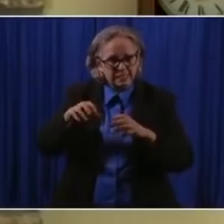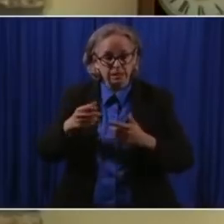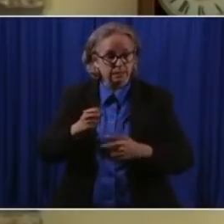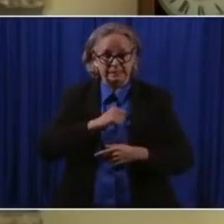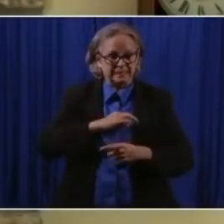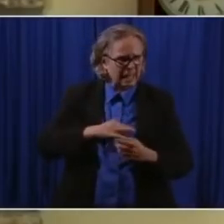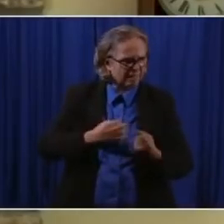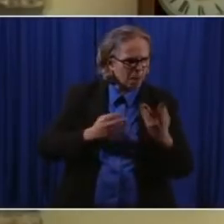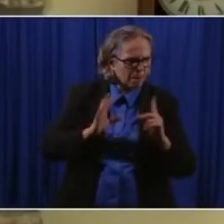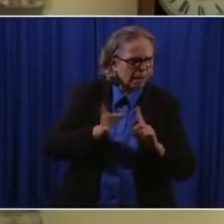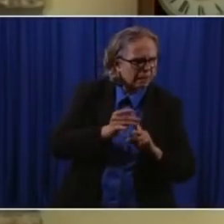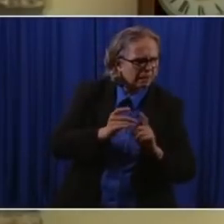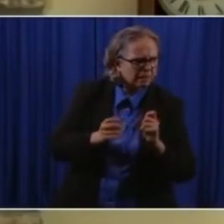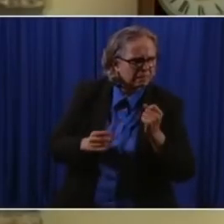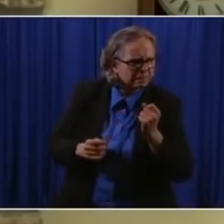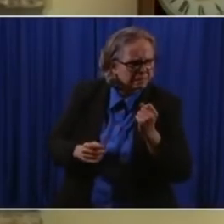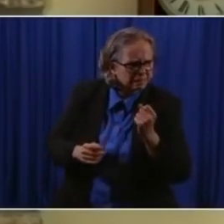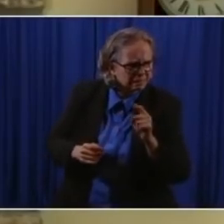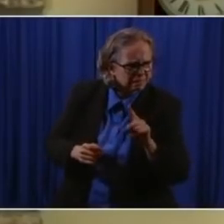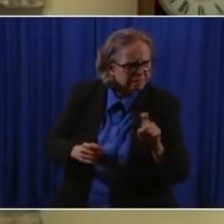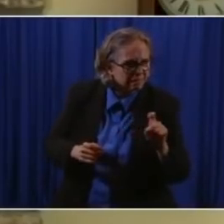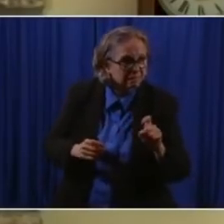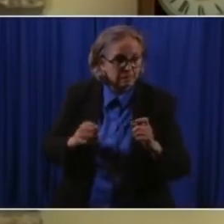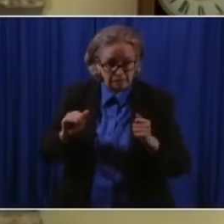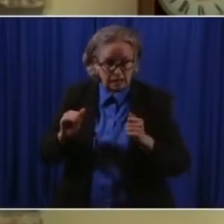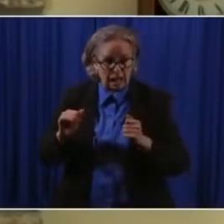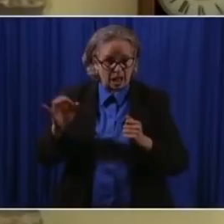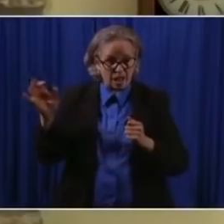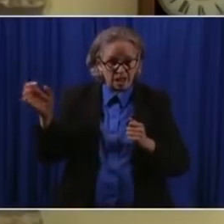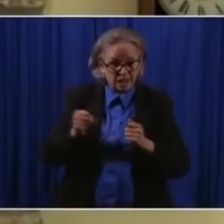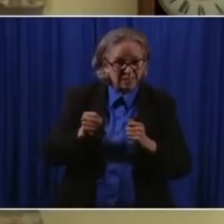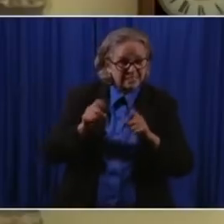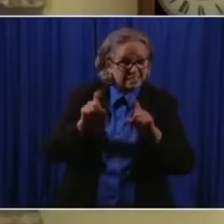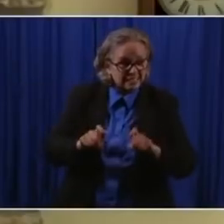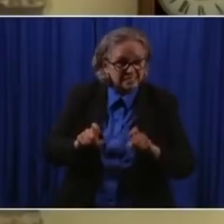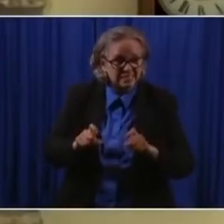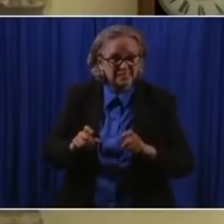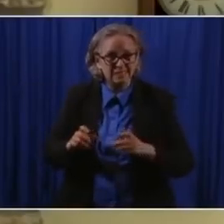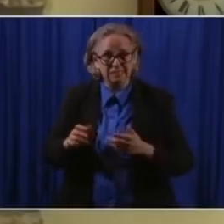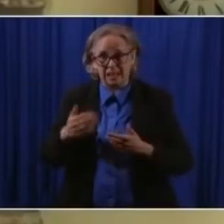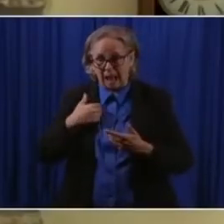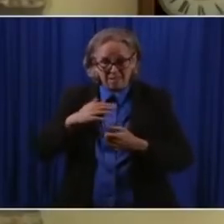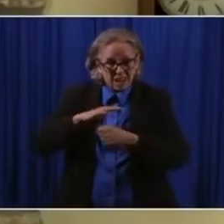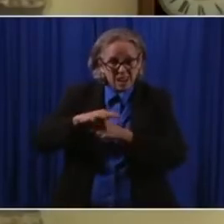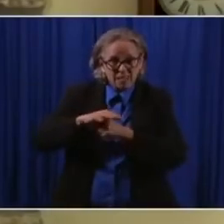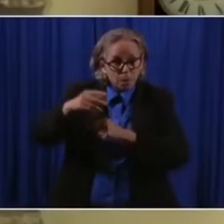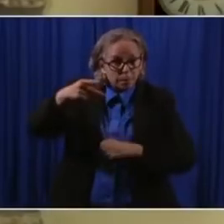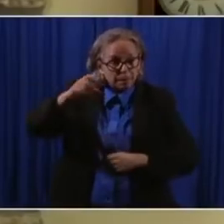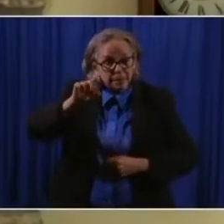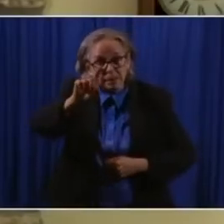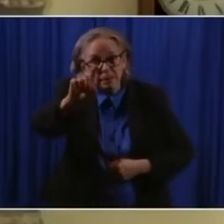ability of participants to wear face coverings, access to personal protective equipment, and local